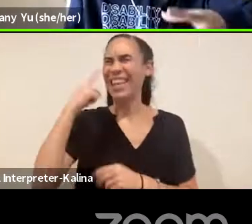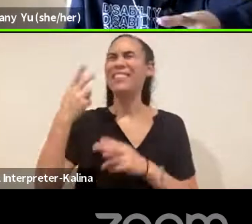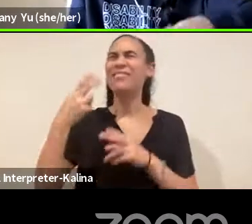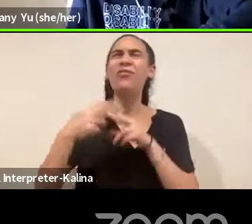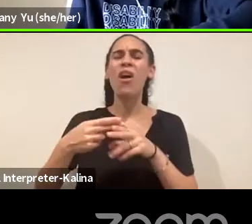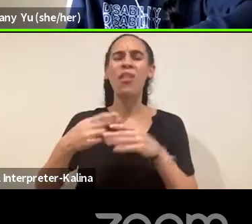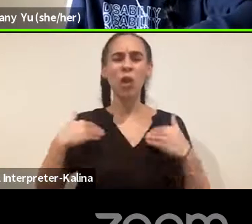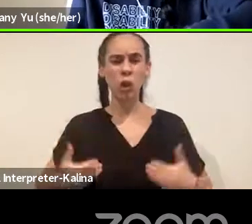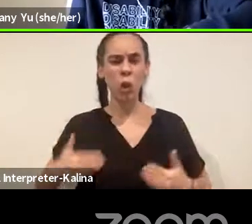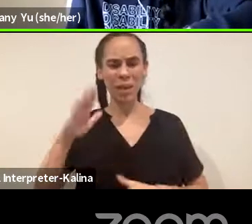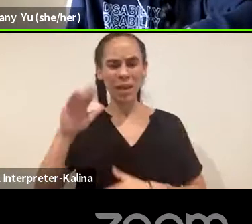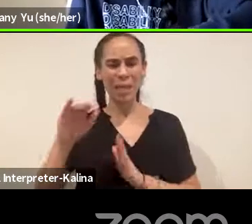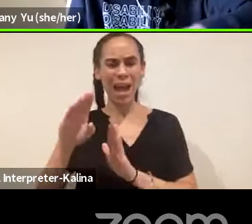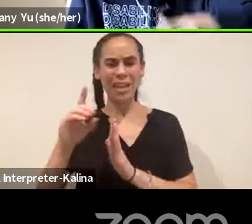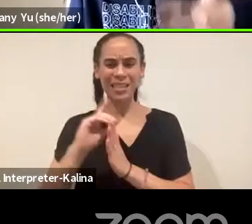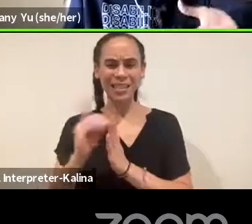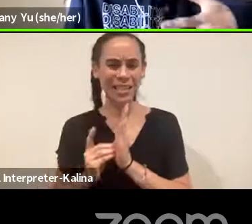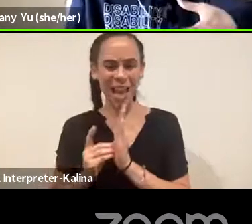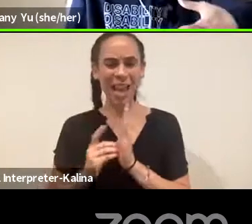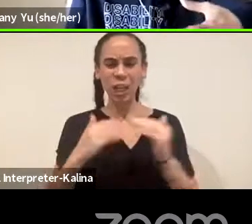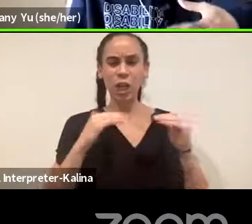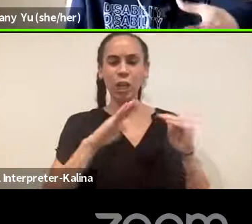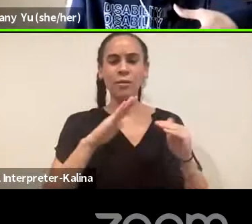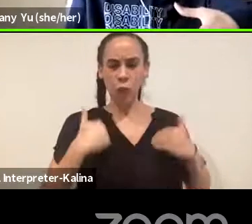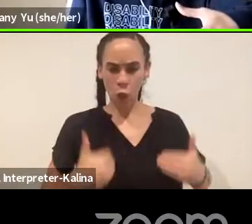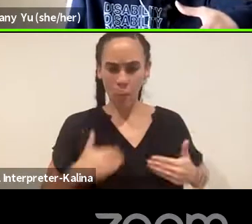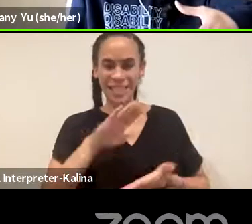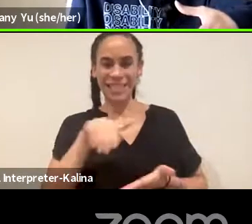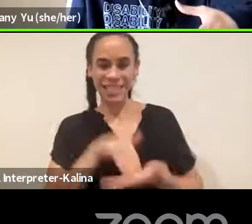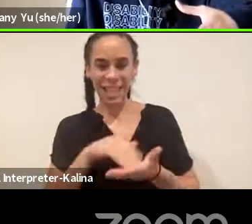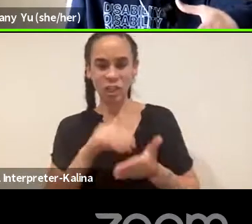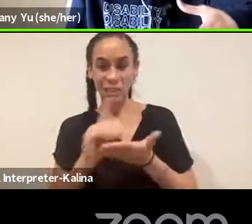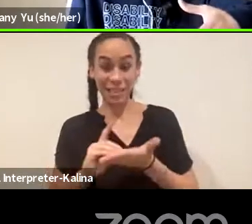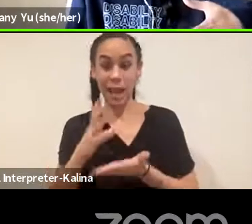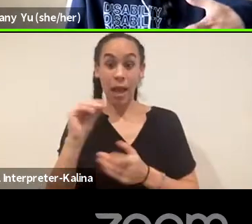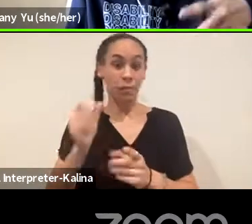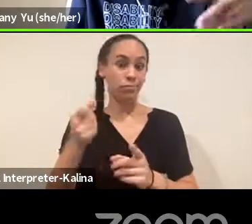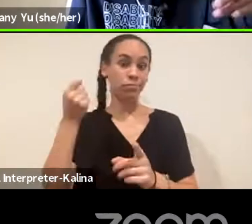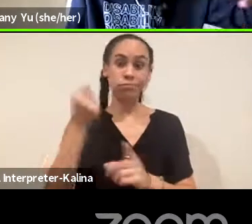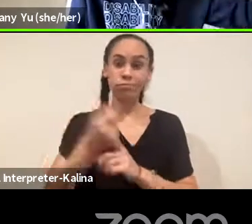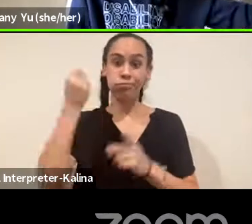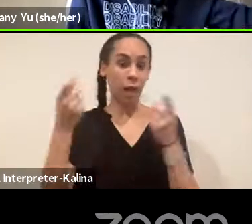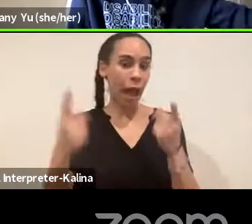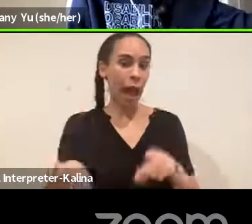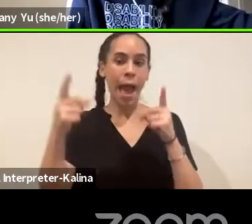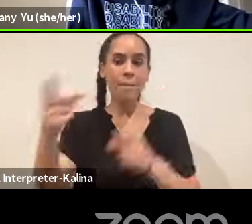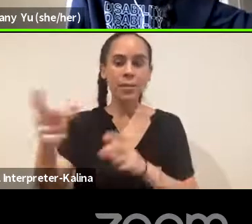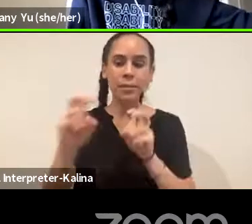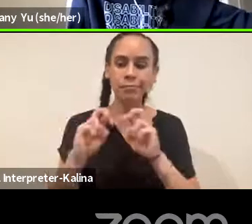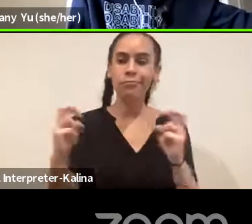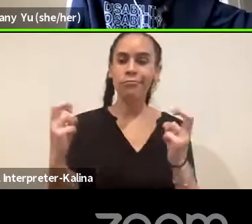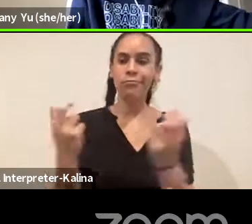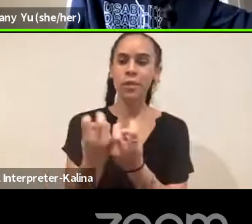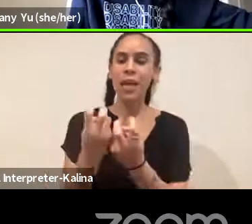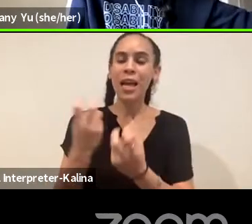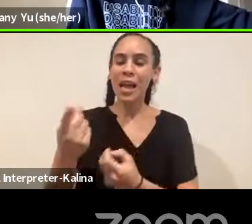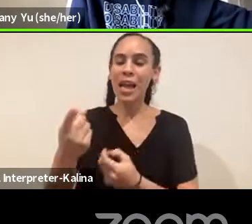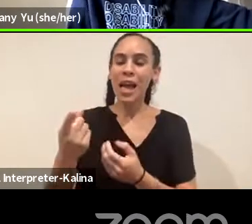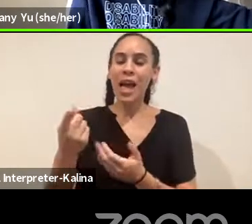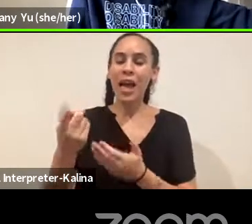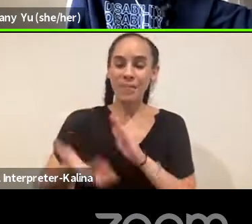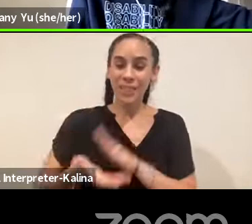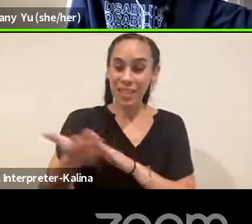talking about human-centered design. And I happened to be sitting at a table that was being facilitated by